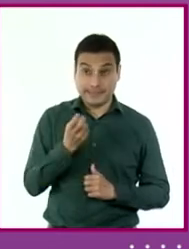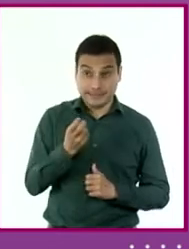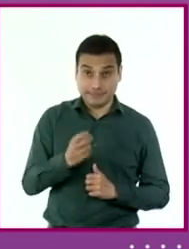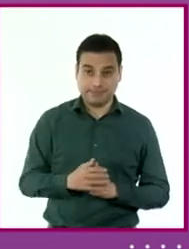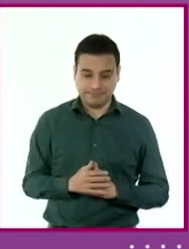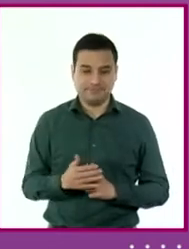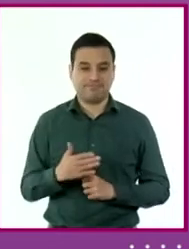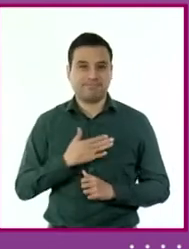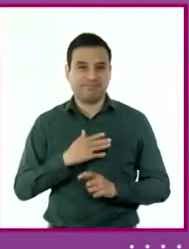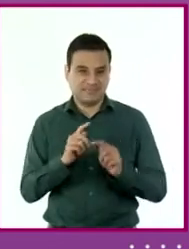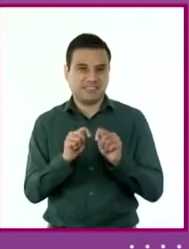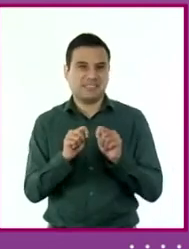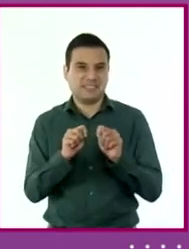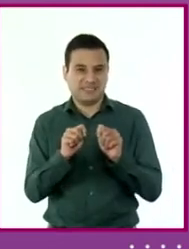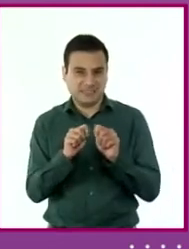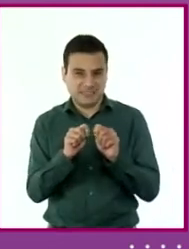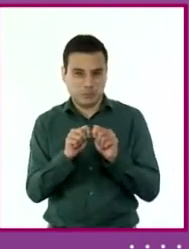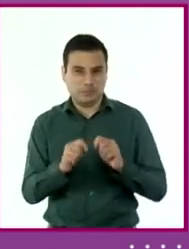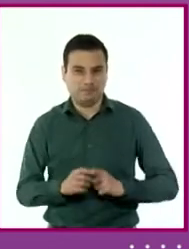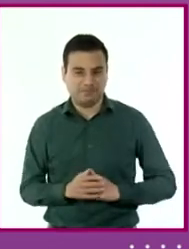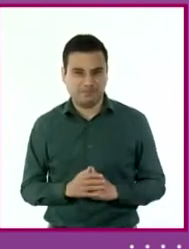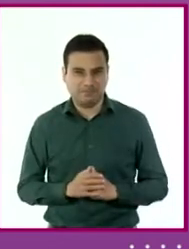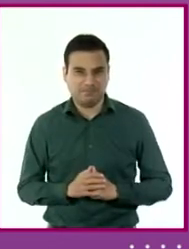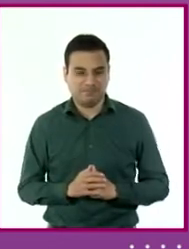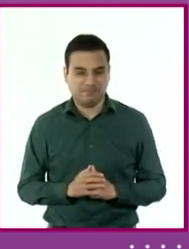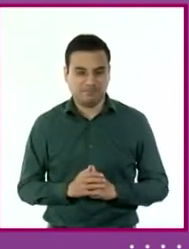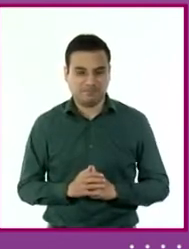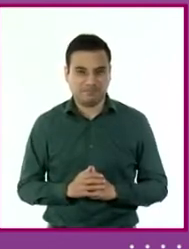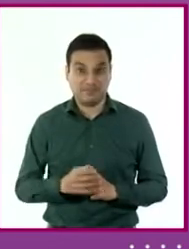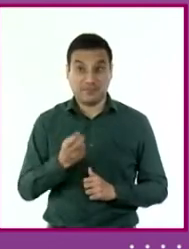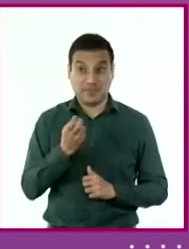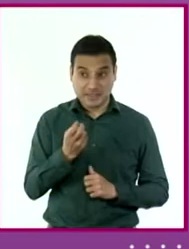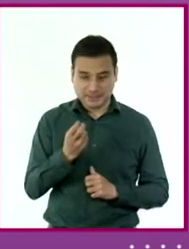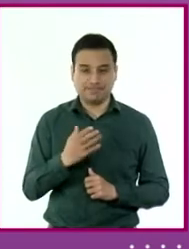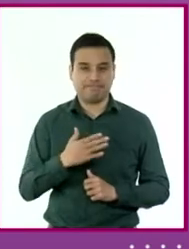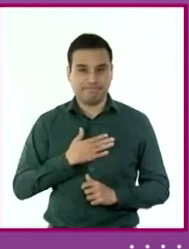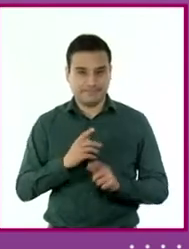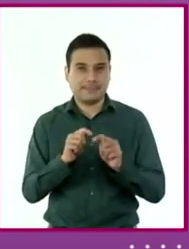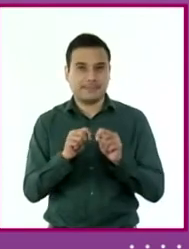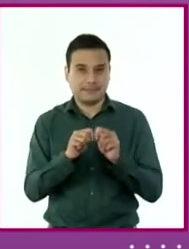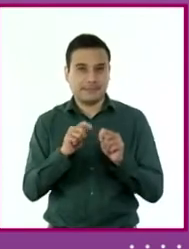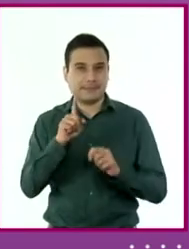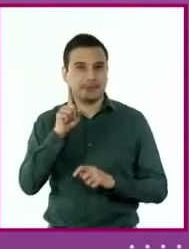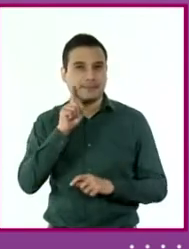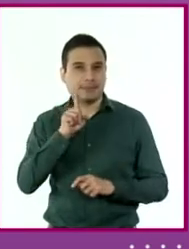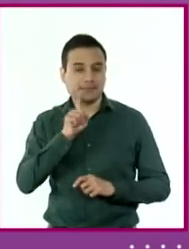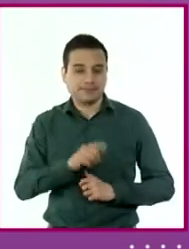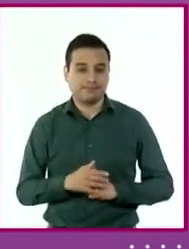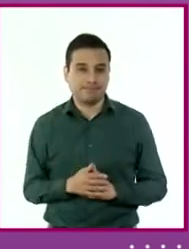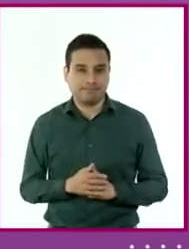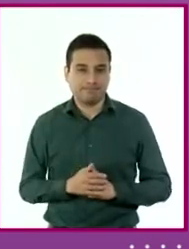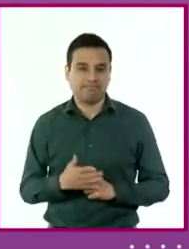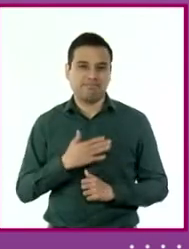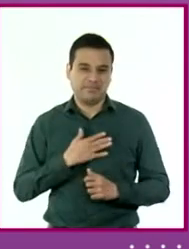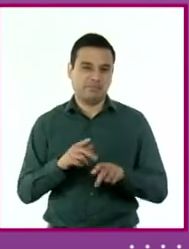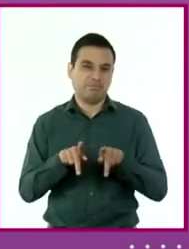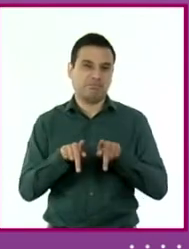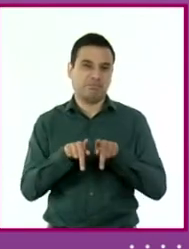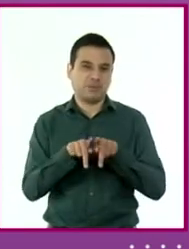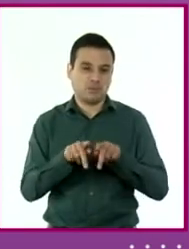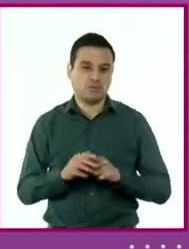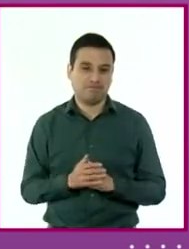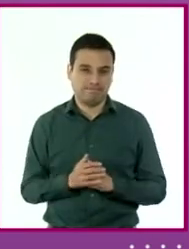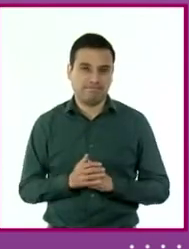uncle Santiago. And that's my aunt Anita. And my cousins. My